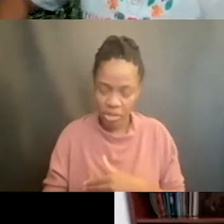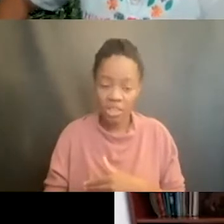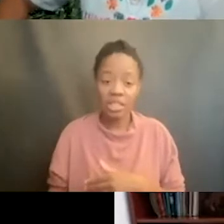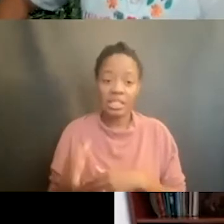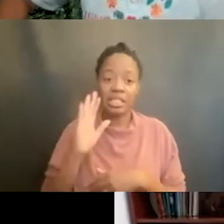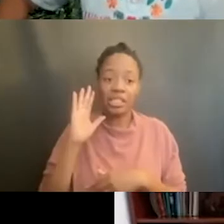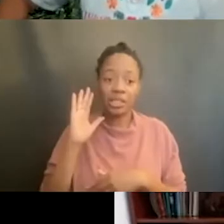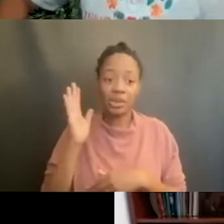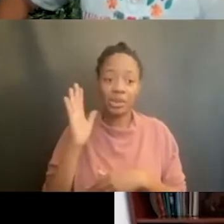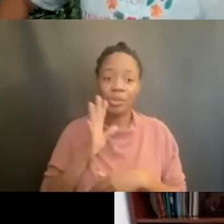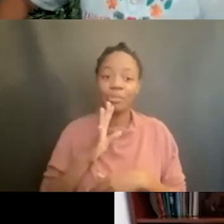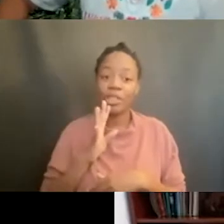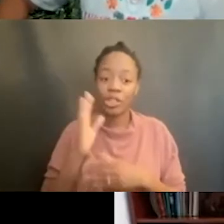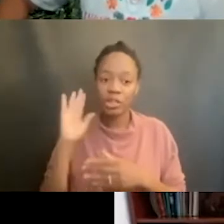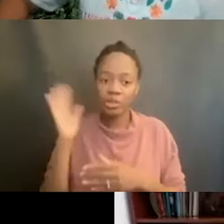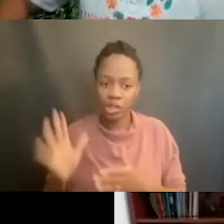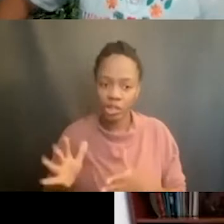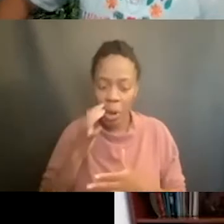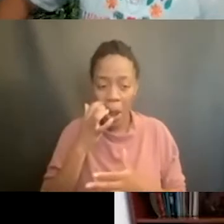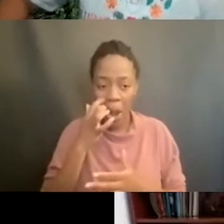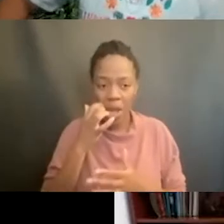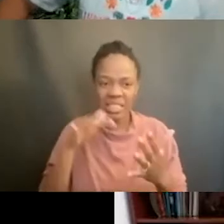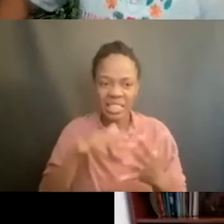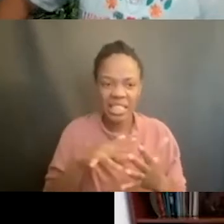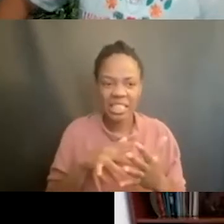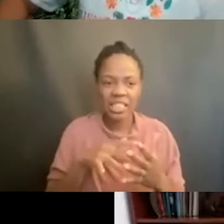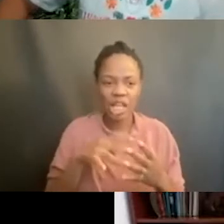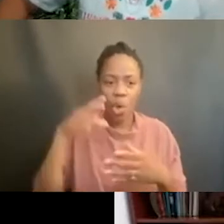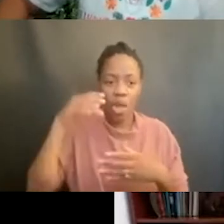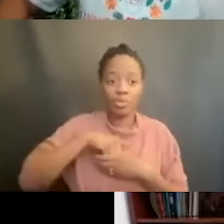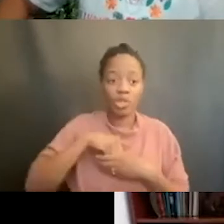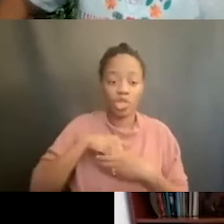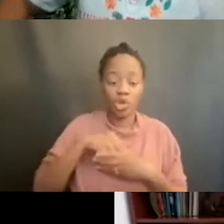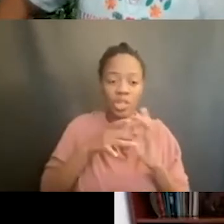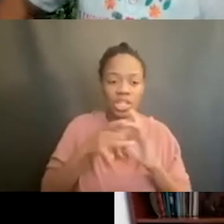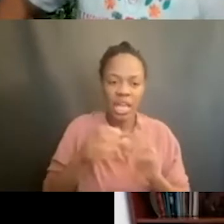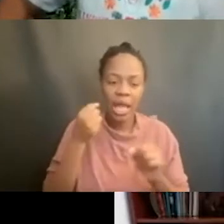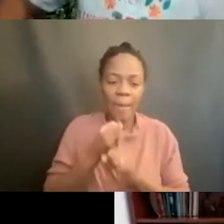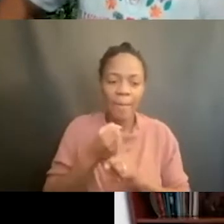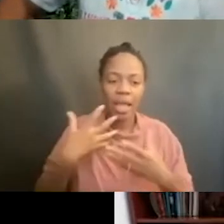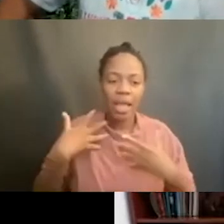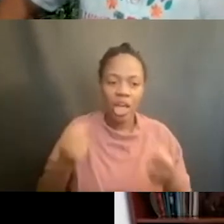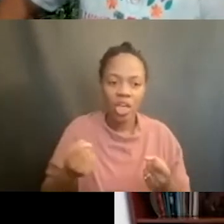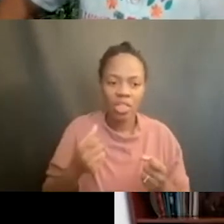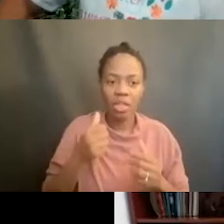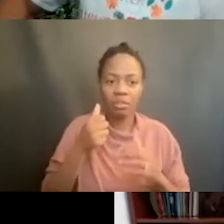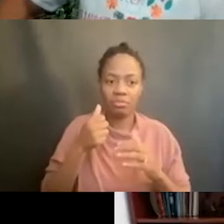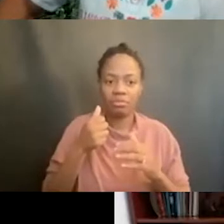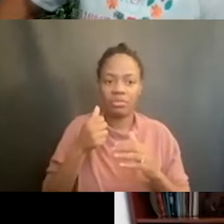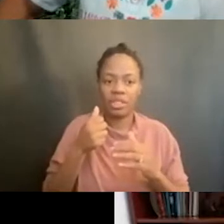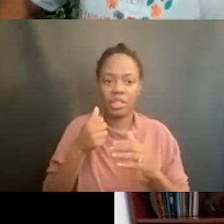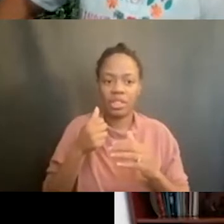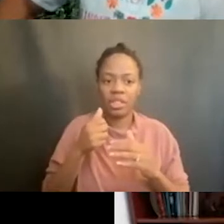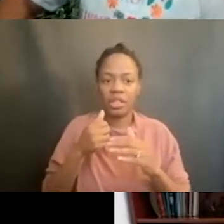Gallegos. She studies how interpersonal relationships impact health in underrepresented, underserved, understudied, and